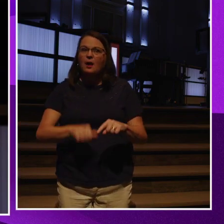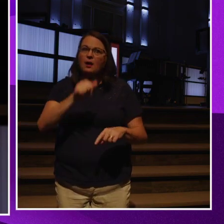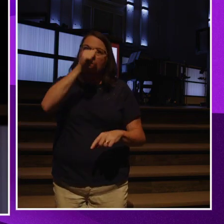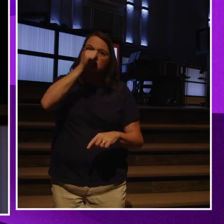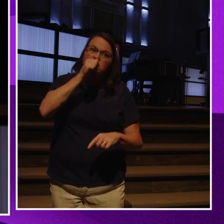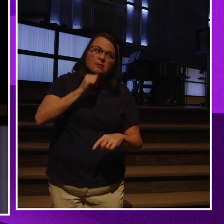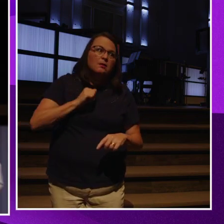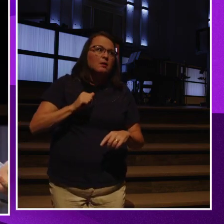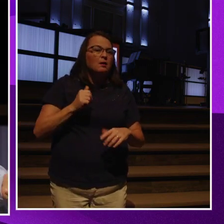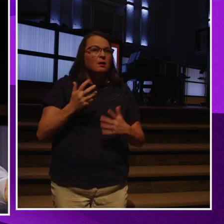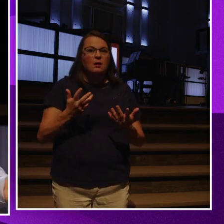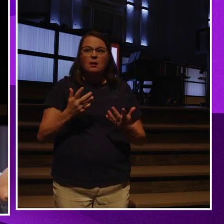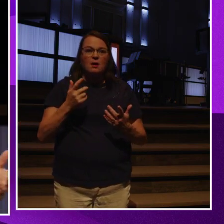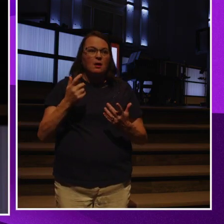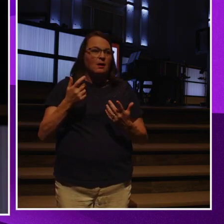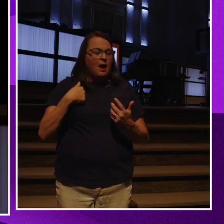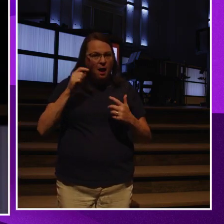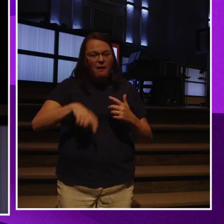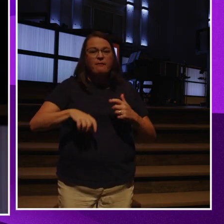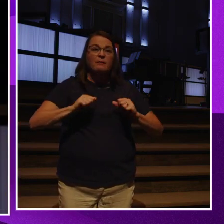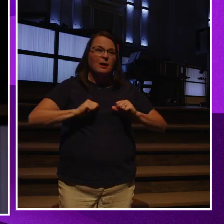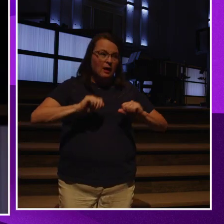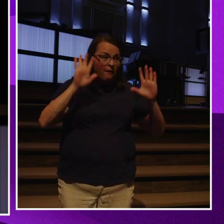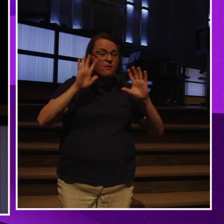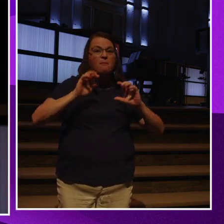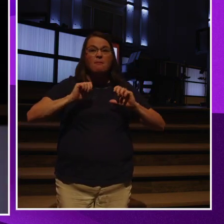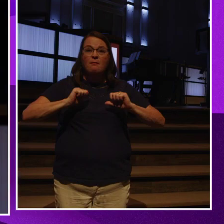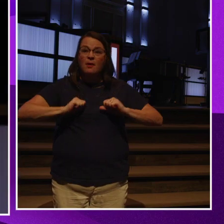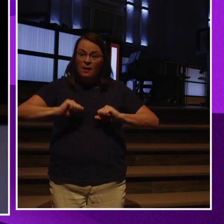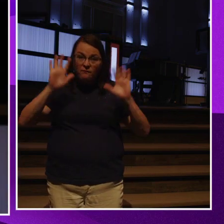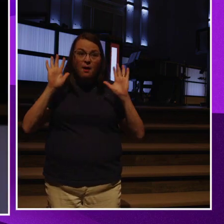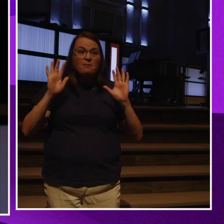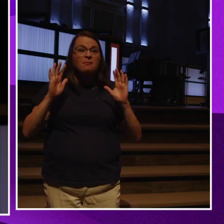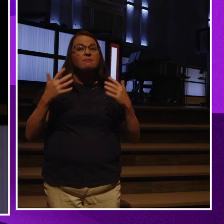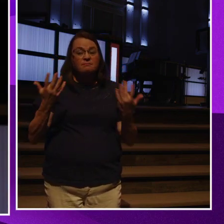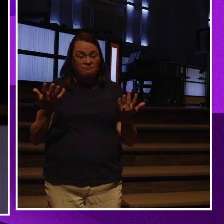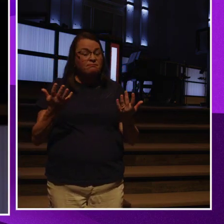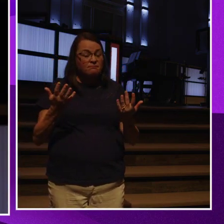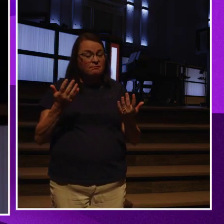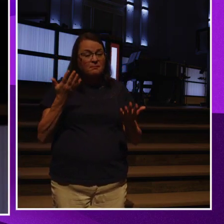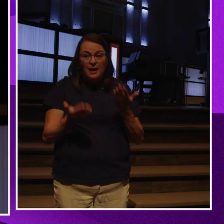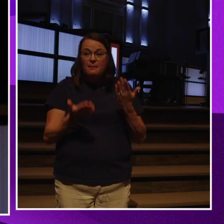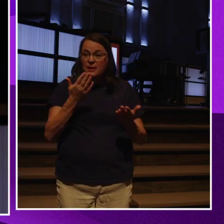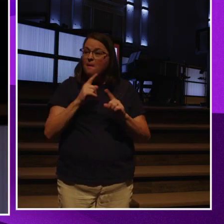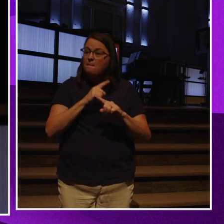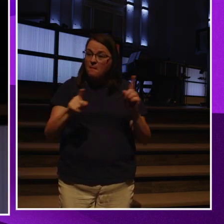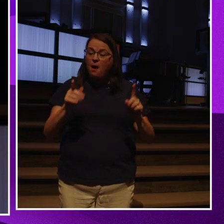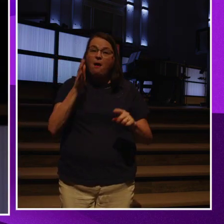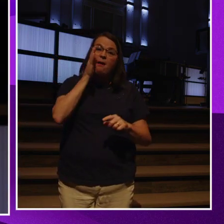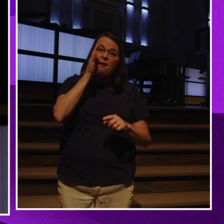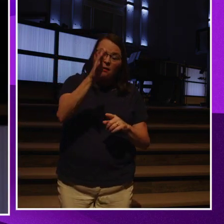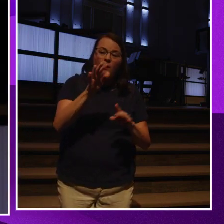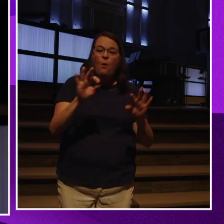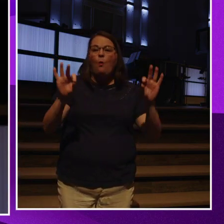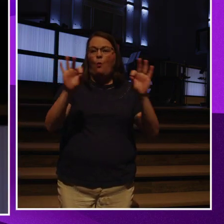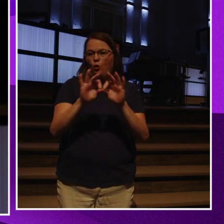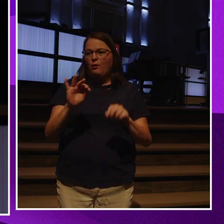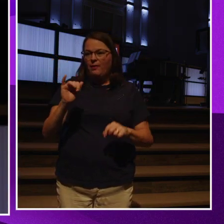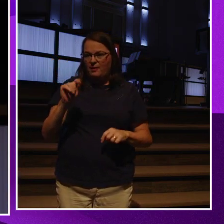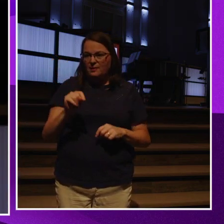And we may have to give up some things, but it will be worth it all. There's